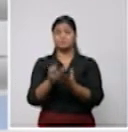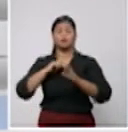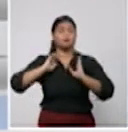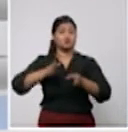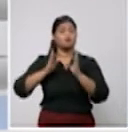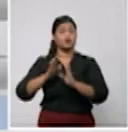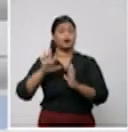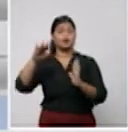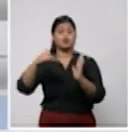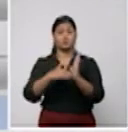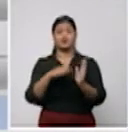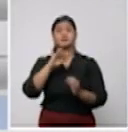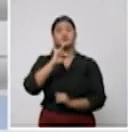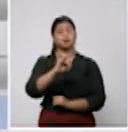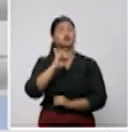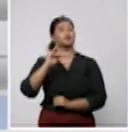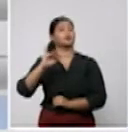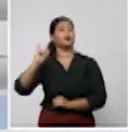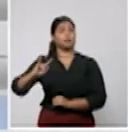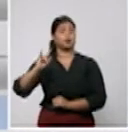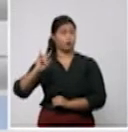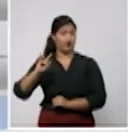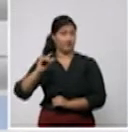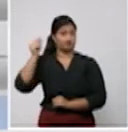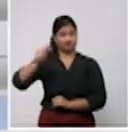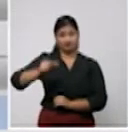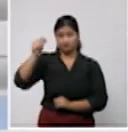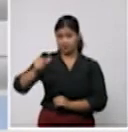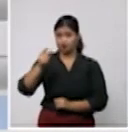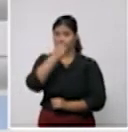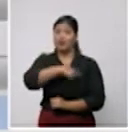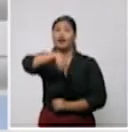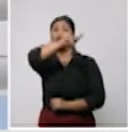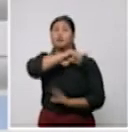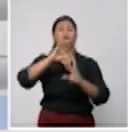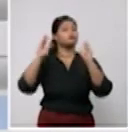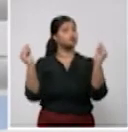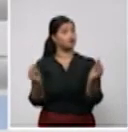5,779 people died of the virus, for a total of